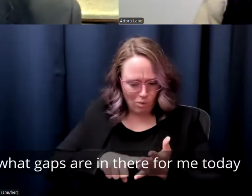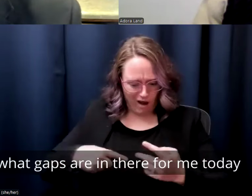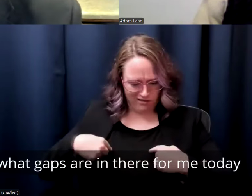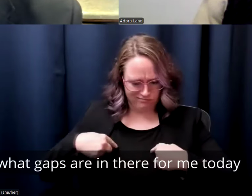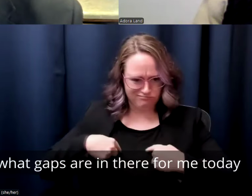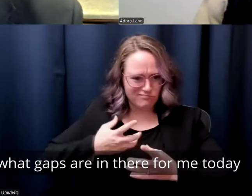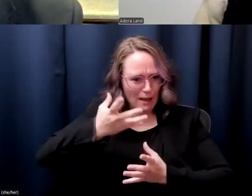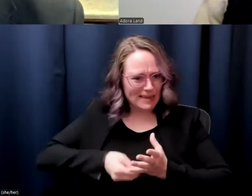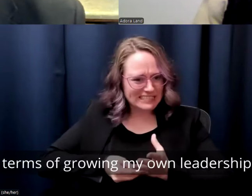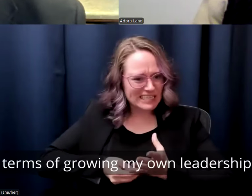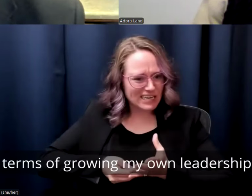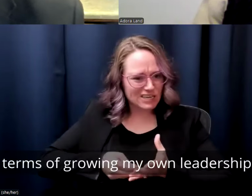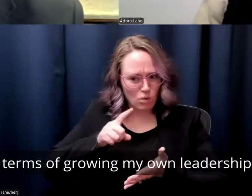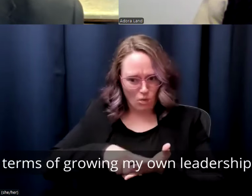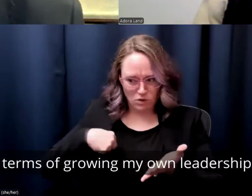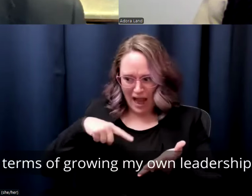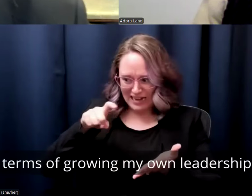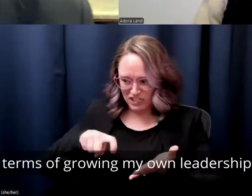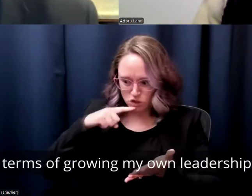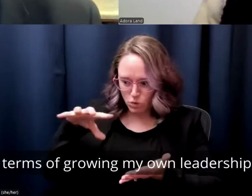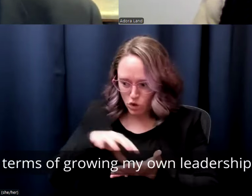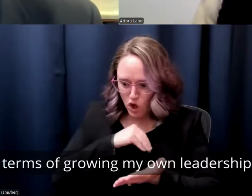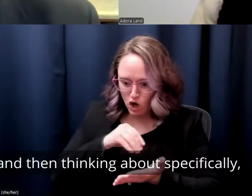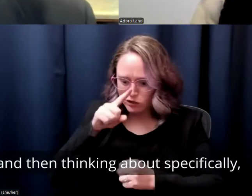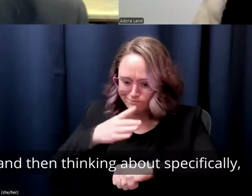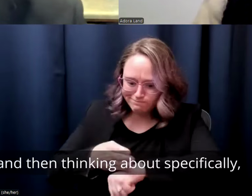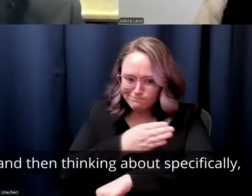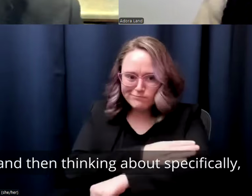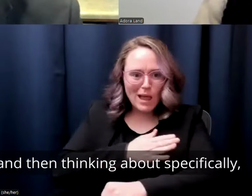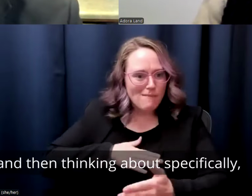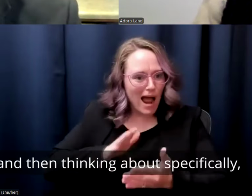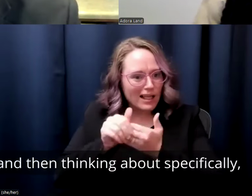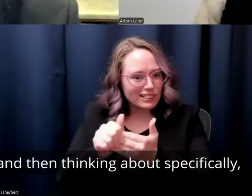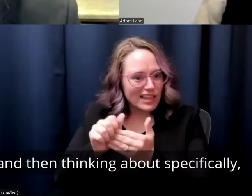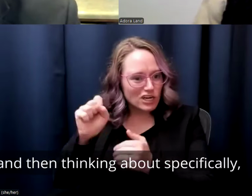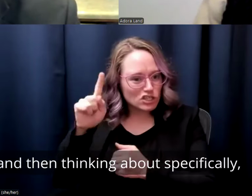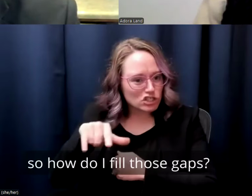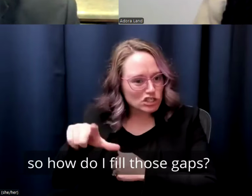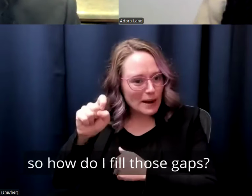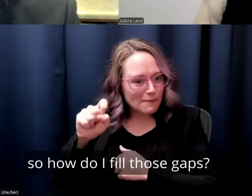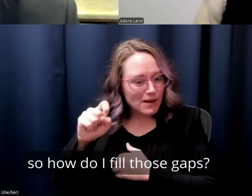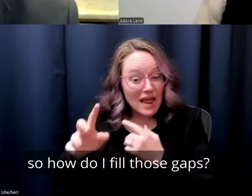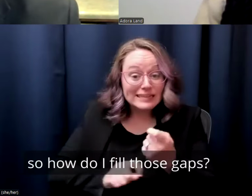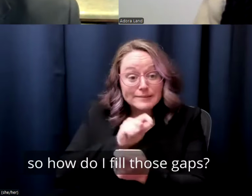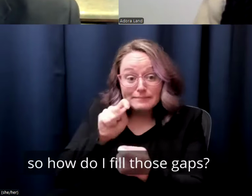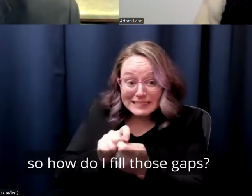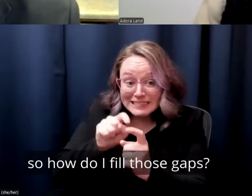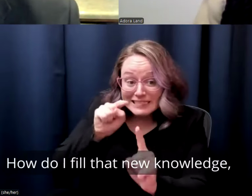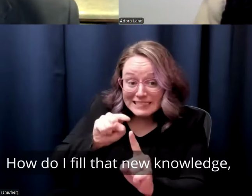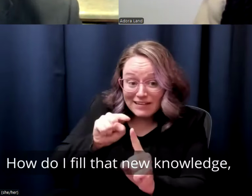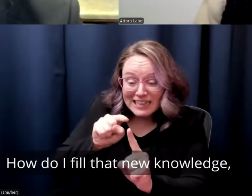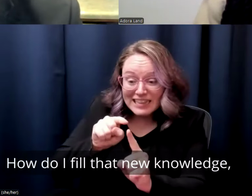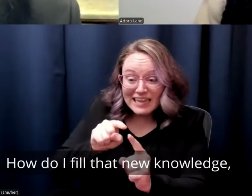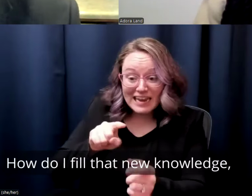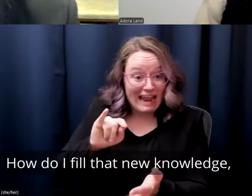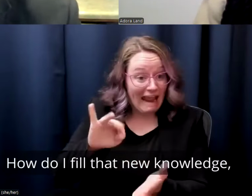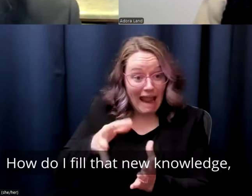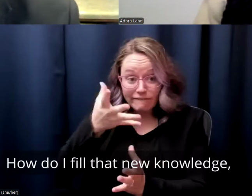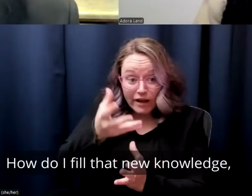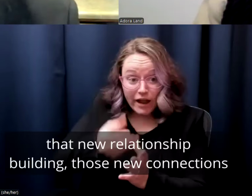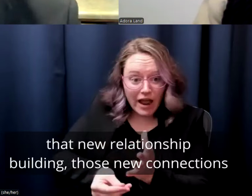me today in terms of growing my own leadership. And then thinking about specifically, so how do I fill those gaps? How do I fill that